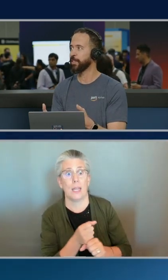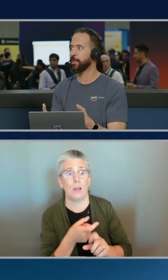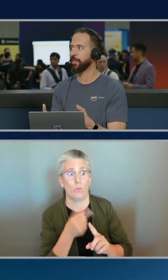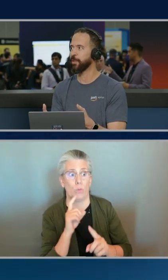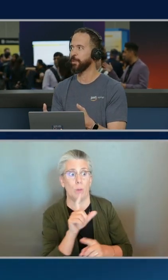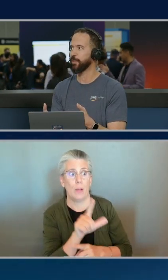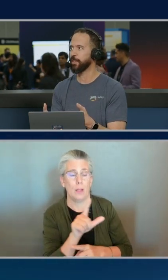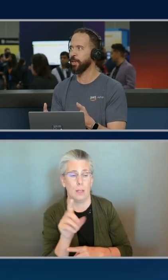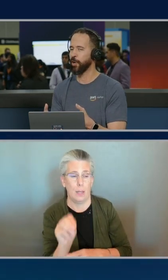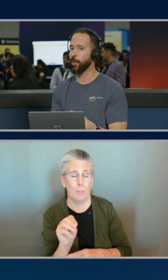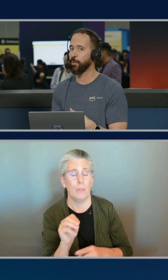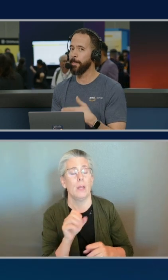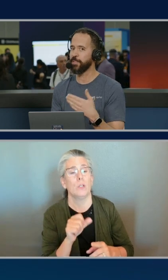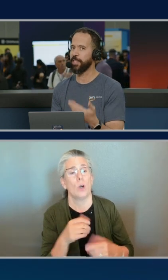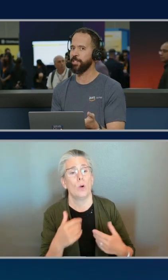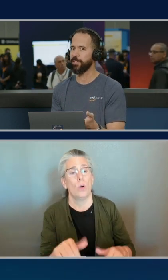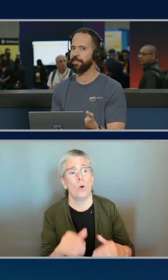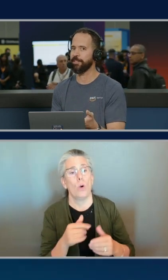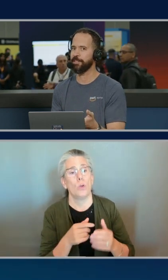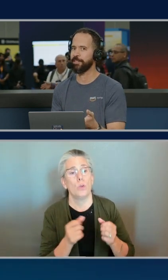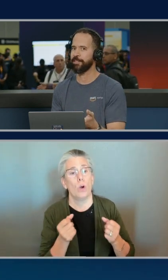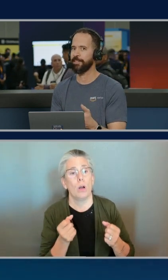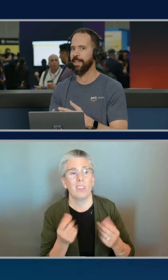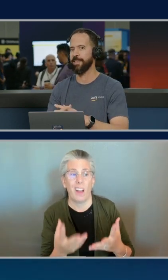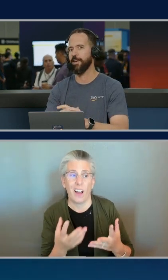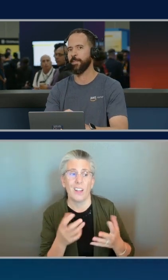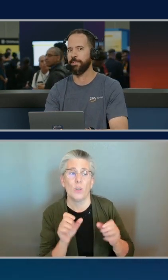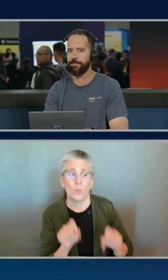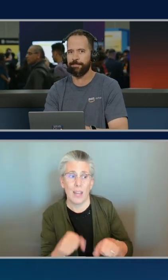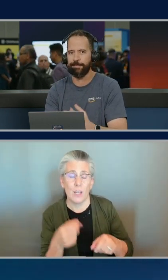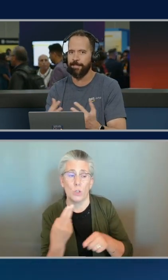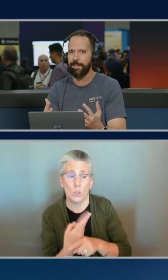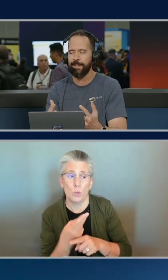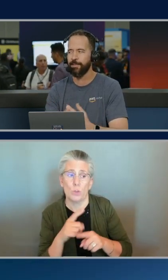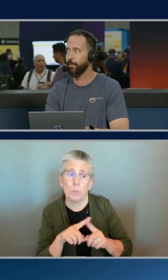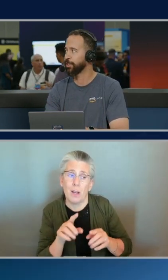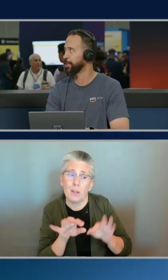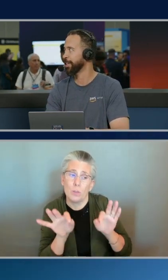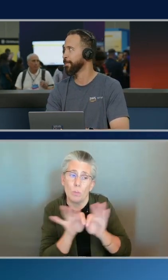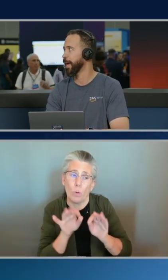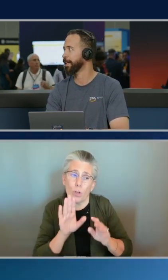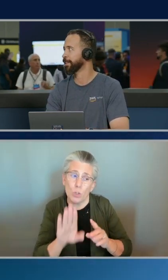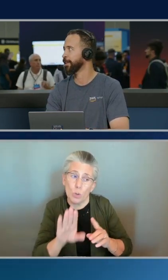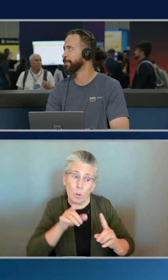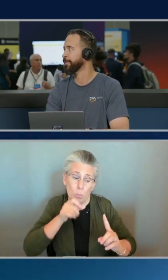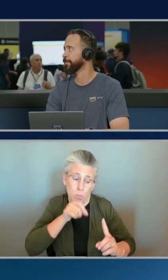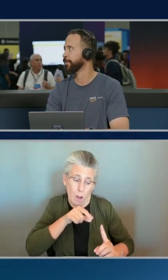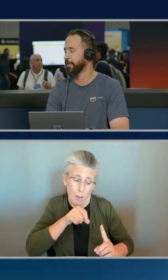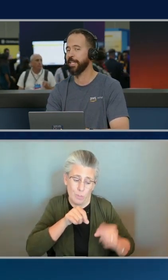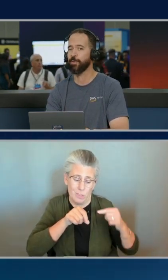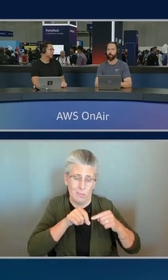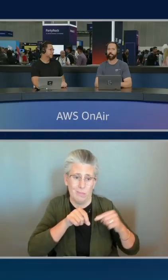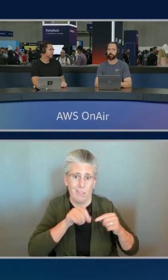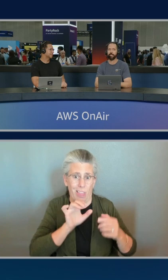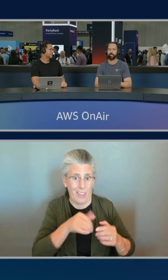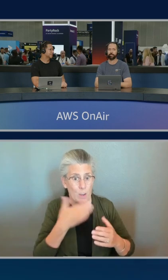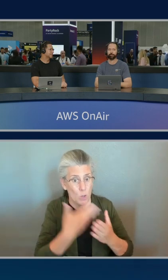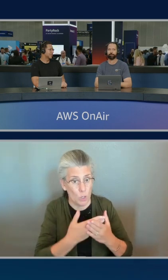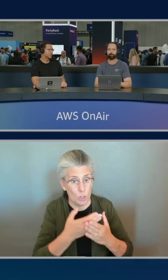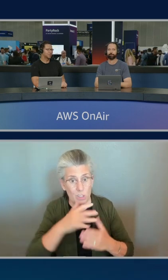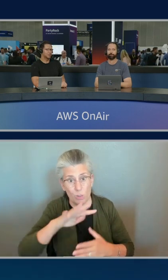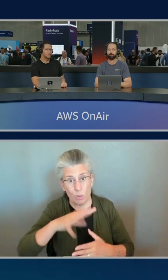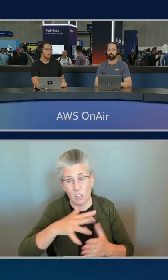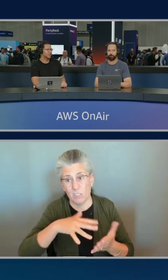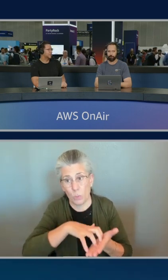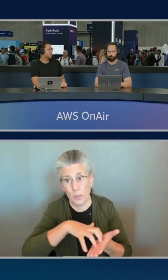But it's also, are your prompts any good in terms of what you're going to get back. So Exactly. it does require some testing.